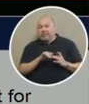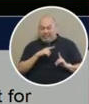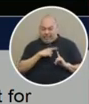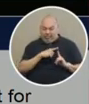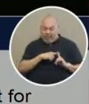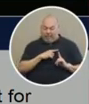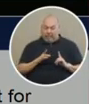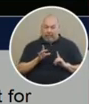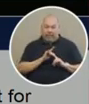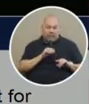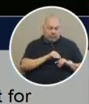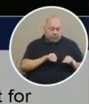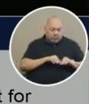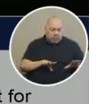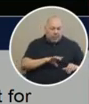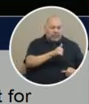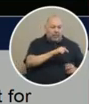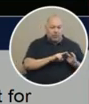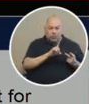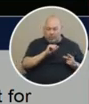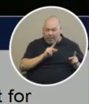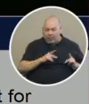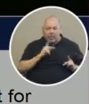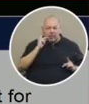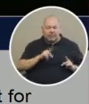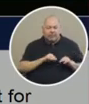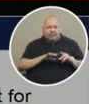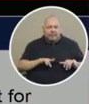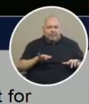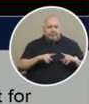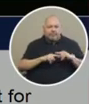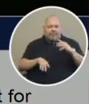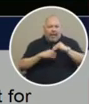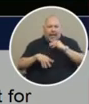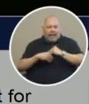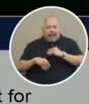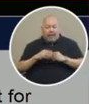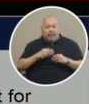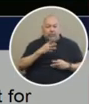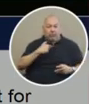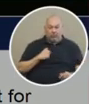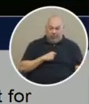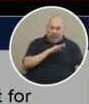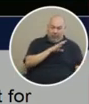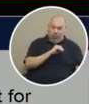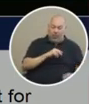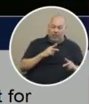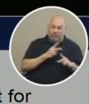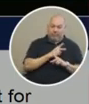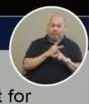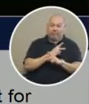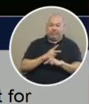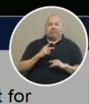positive has come in contact with 10 to 20 people, you can see how it breaks out. If we're at 40 now, it's multiplying